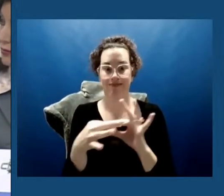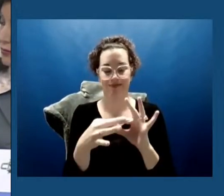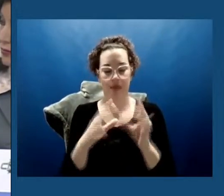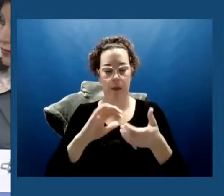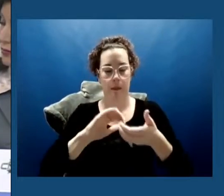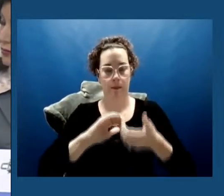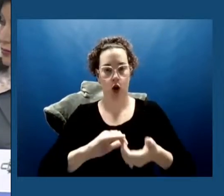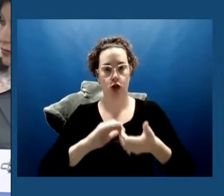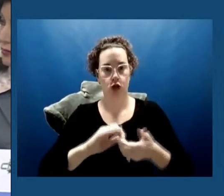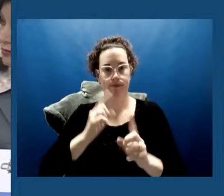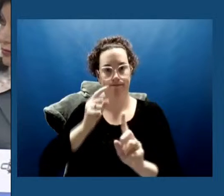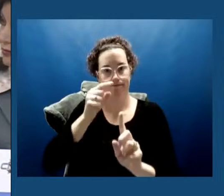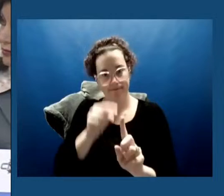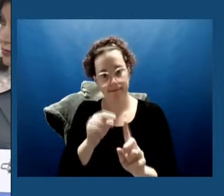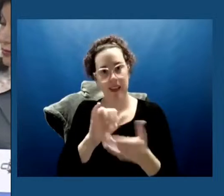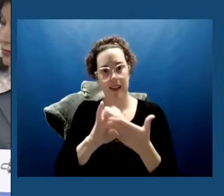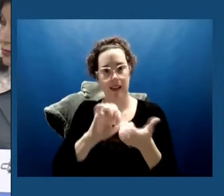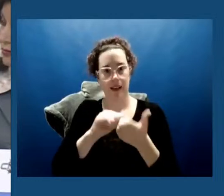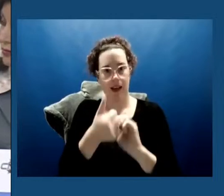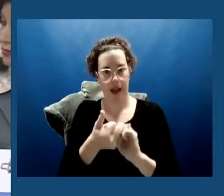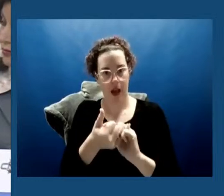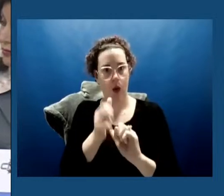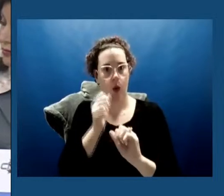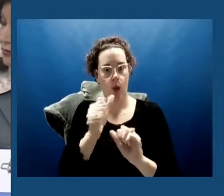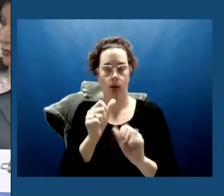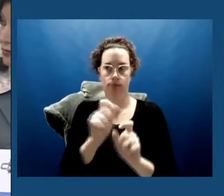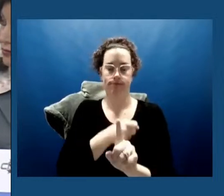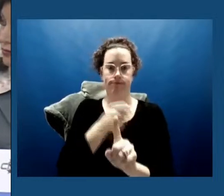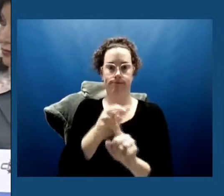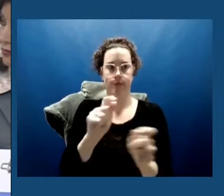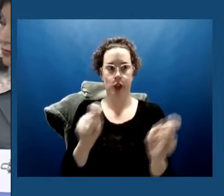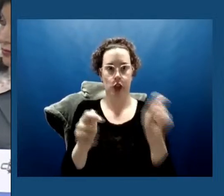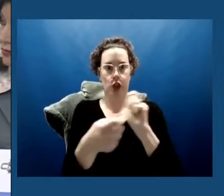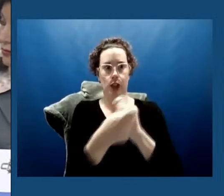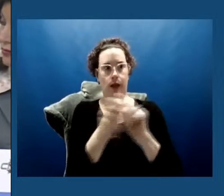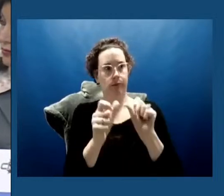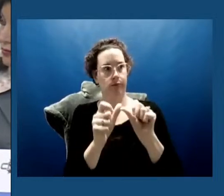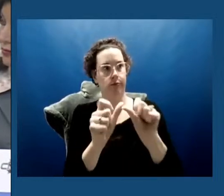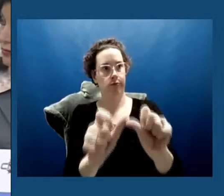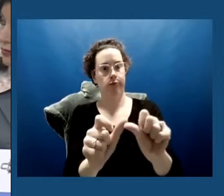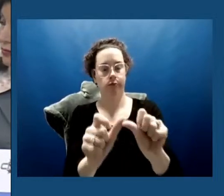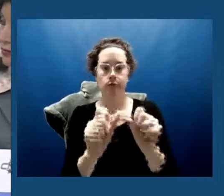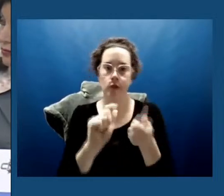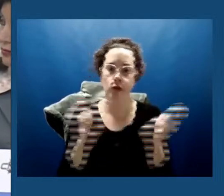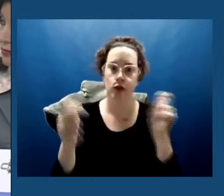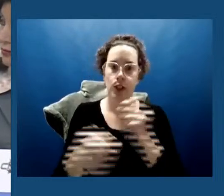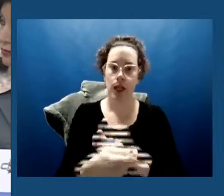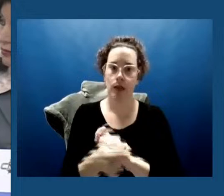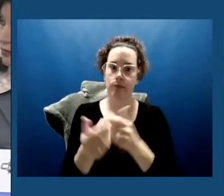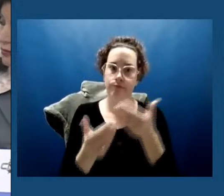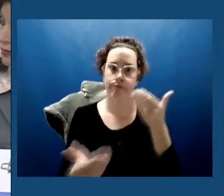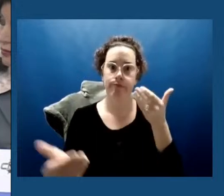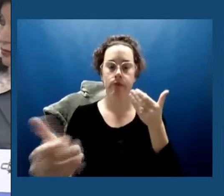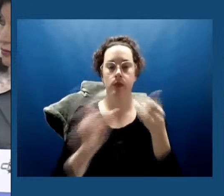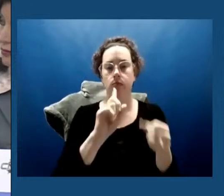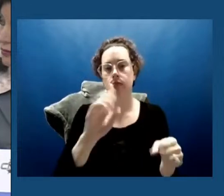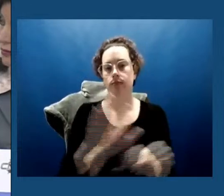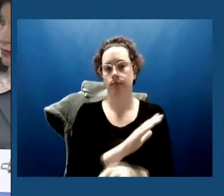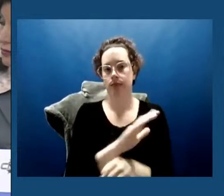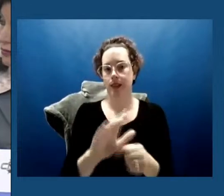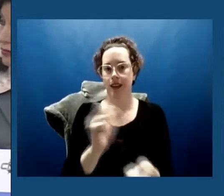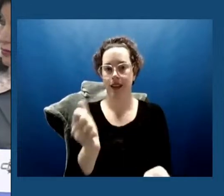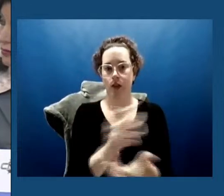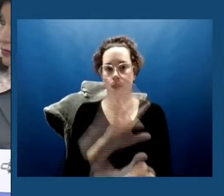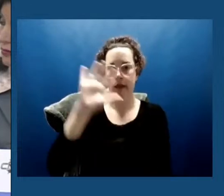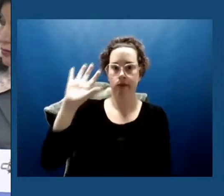relationships, and that's how we're going to make lasting change, sustainable change, and really bring all of this